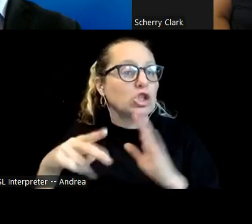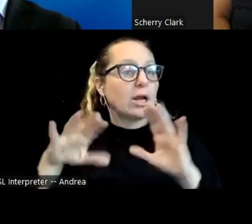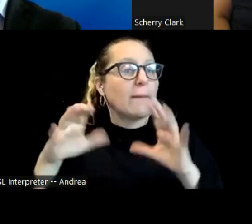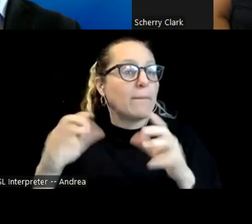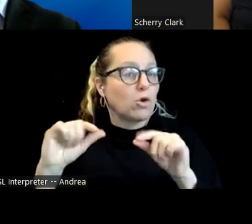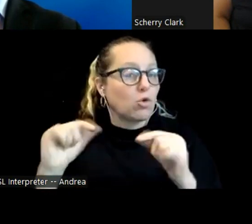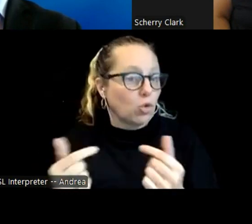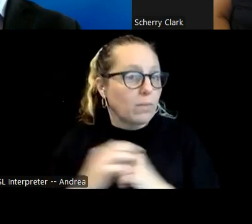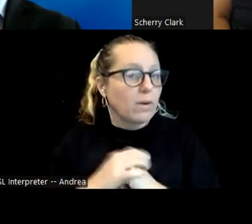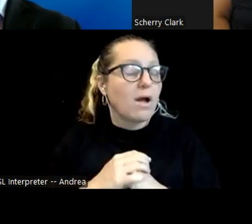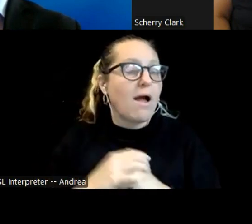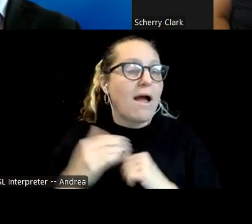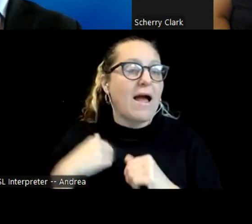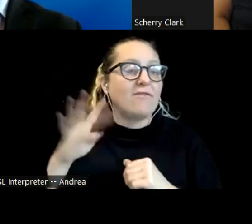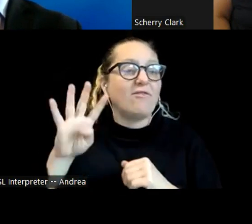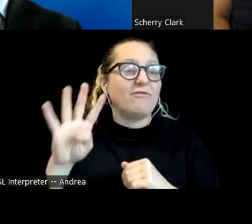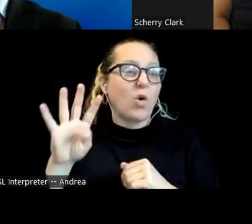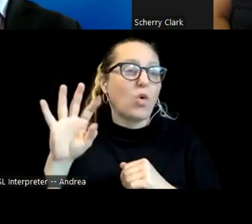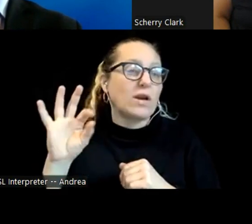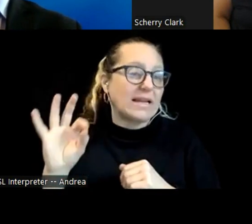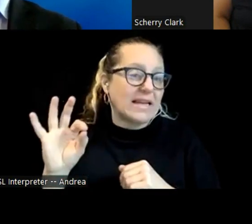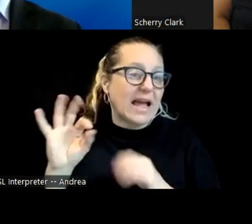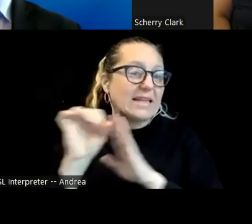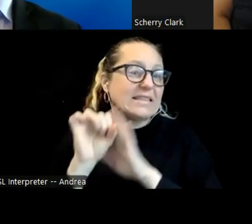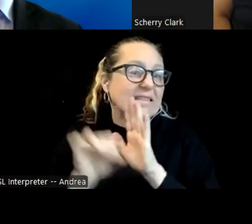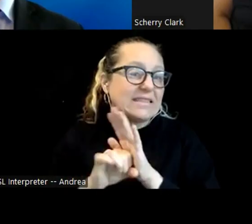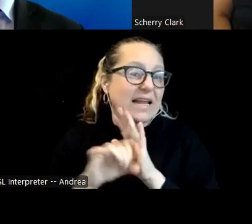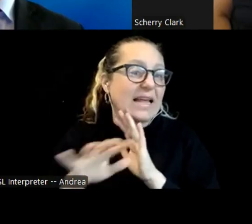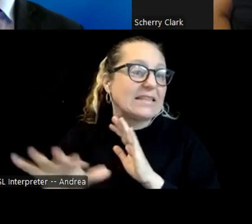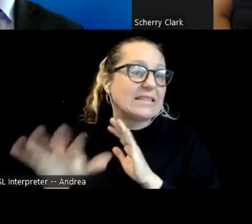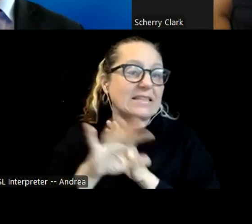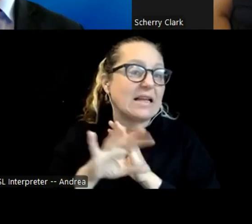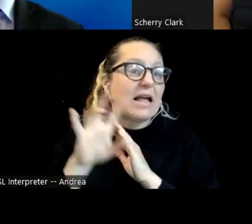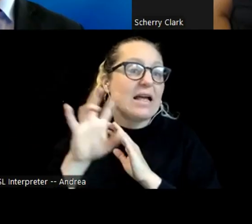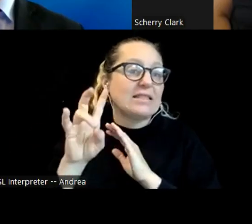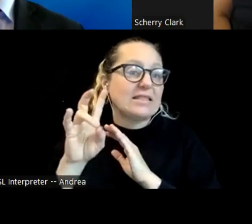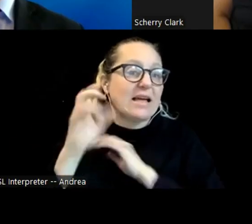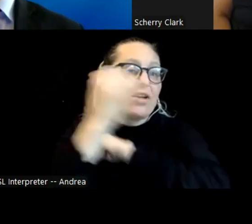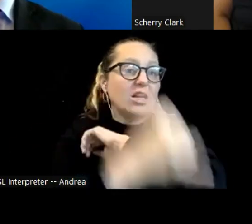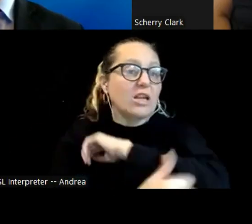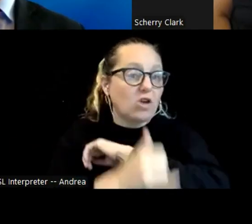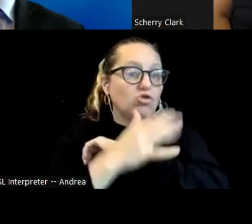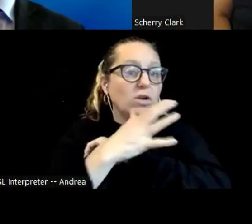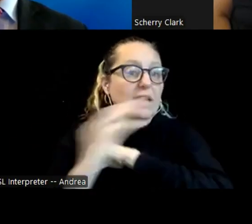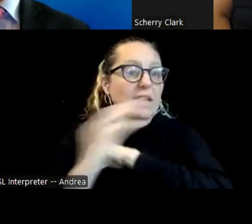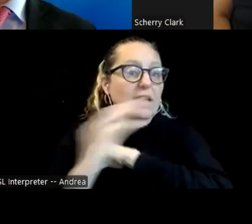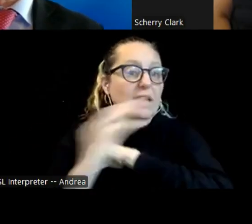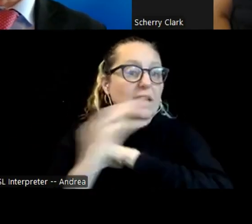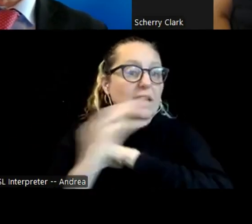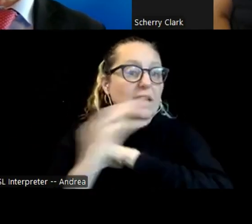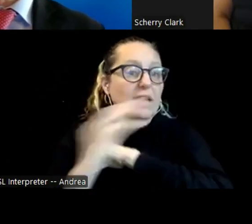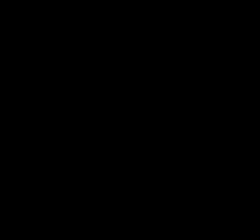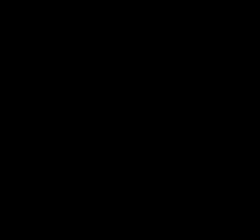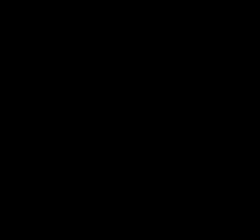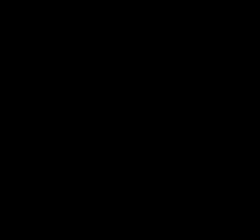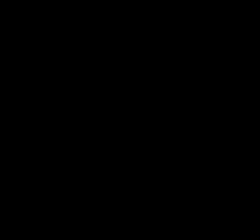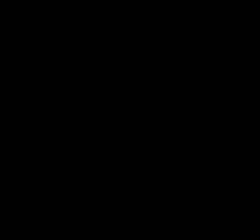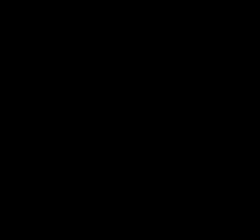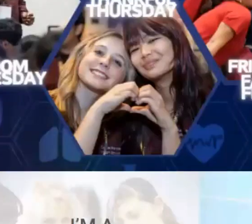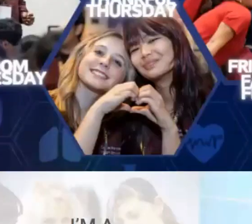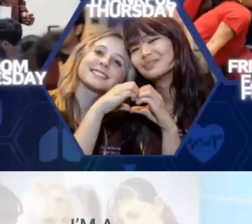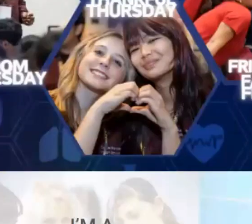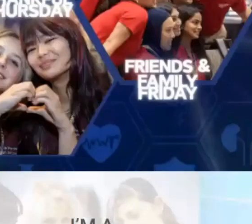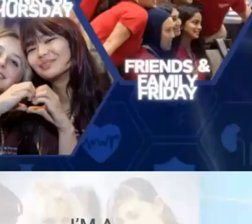have 49 states, 7 countries and territories that are members of